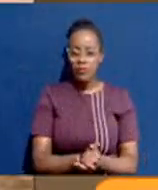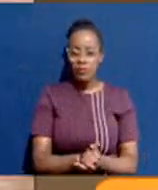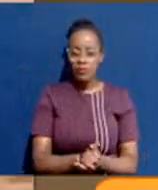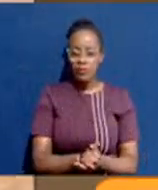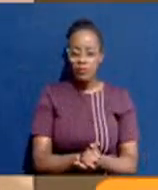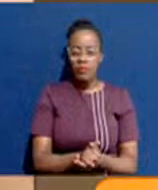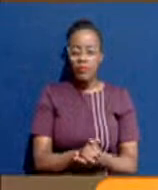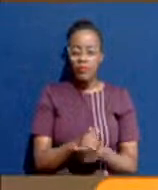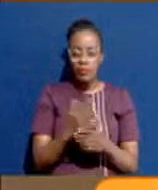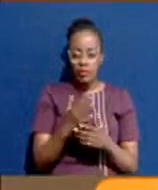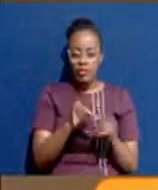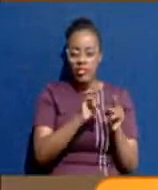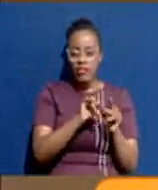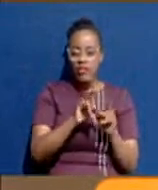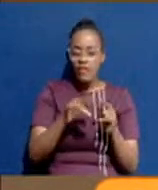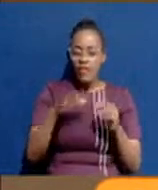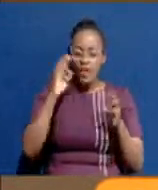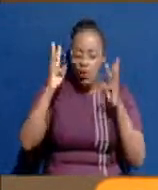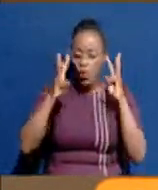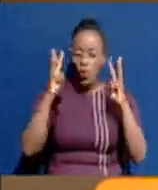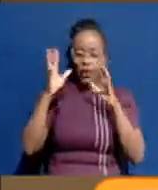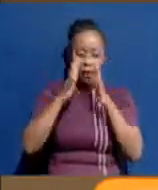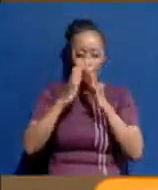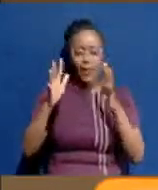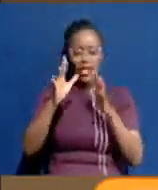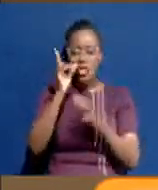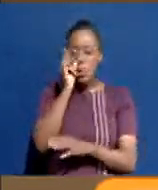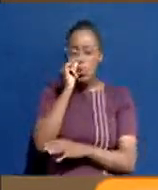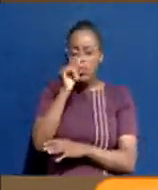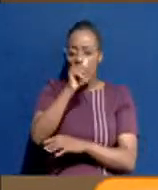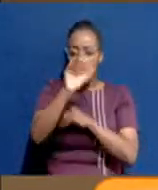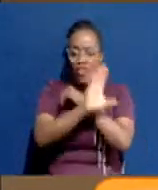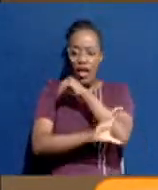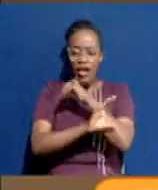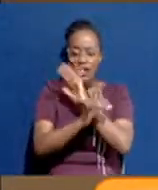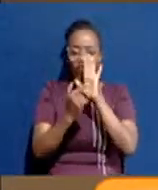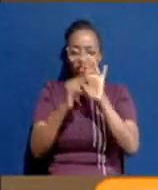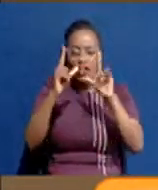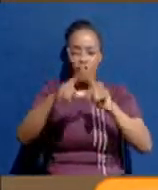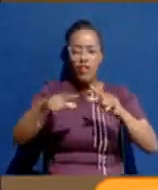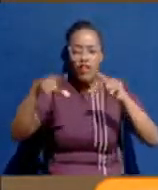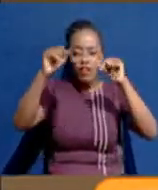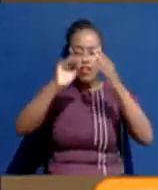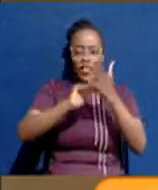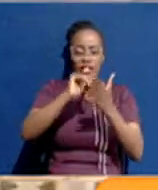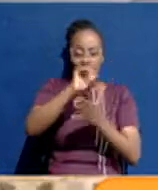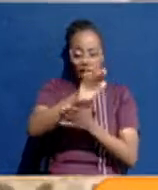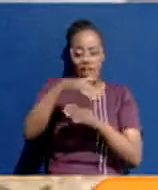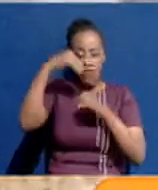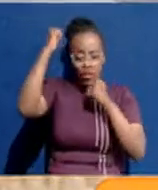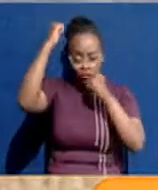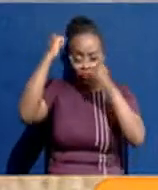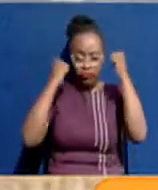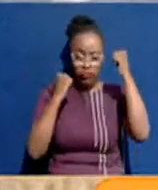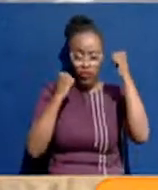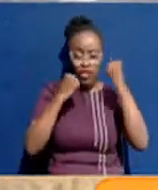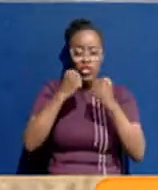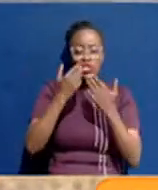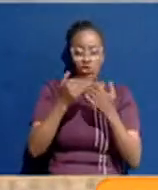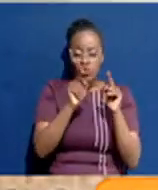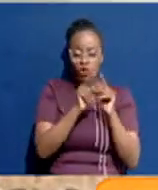For now, tension remains high in Sudan, with other countries like Japan sending in its military troops